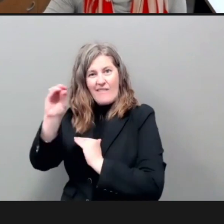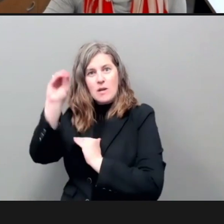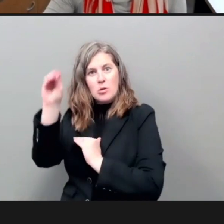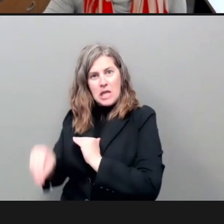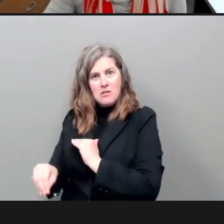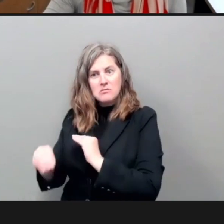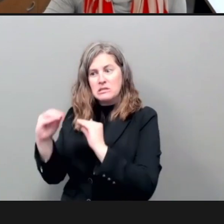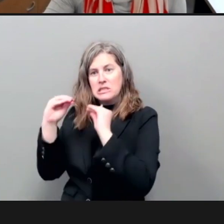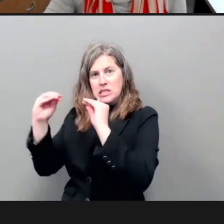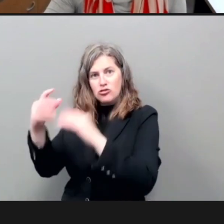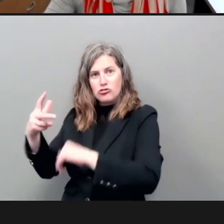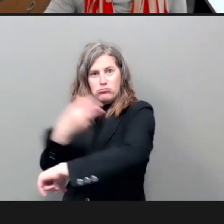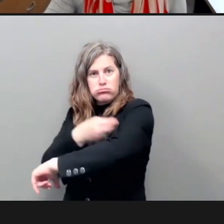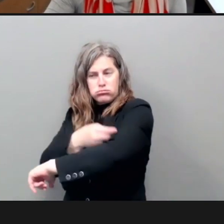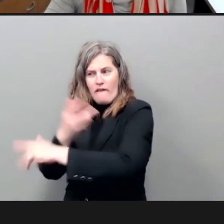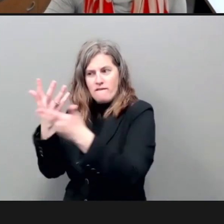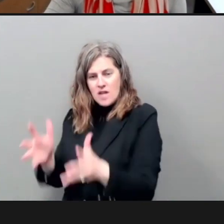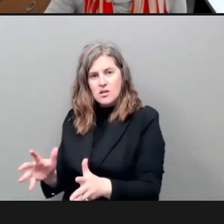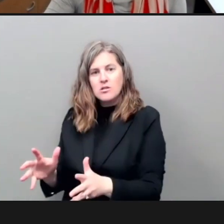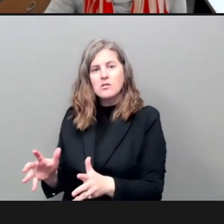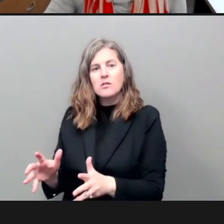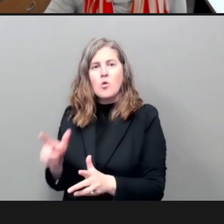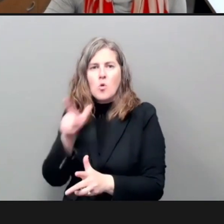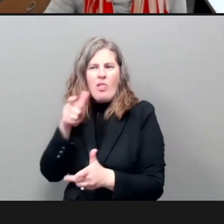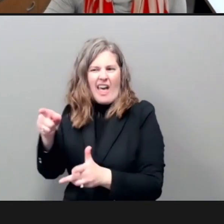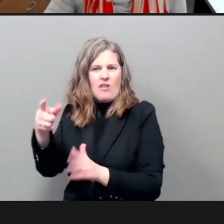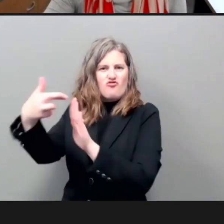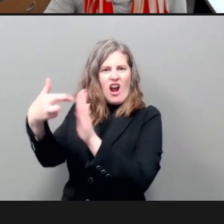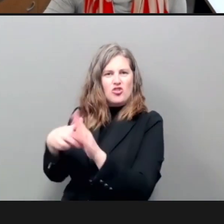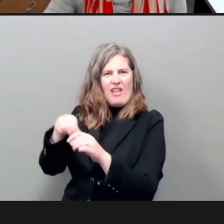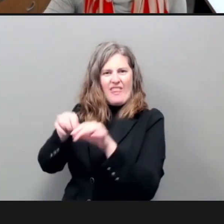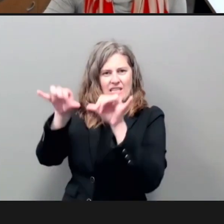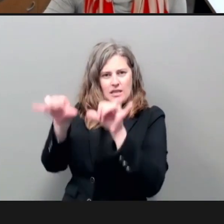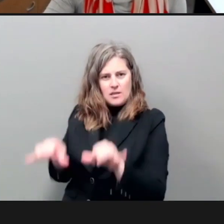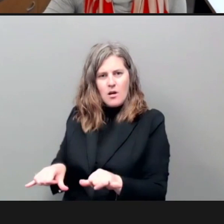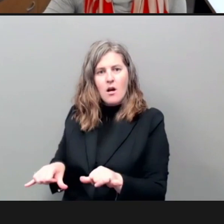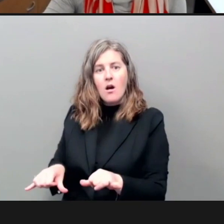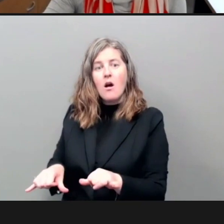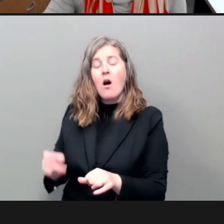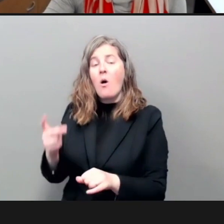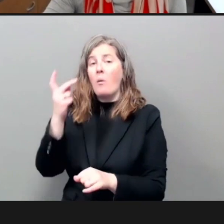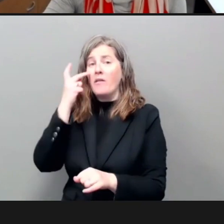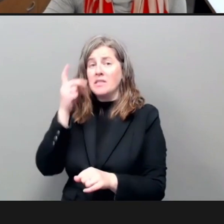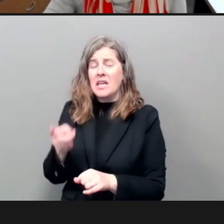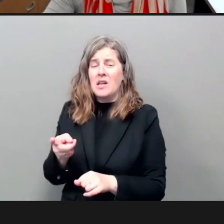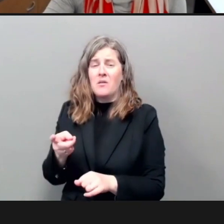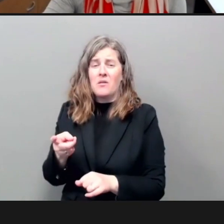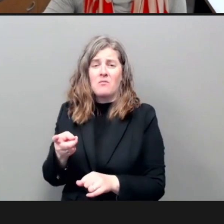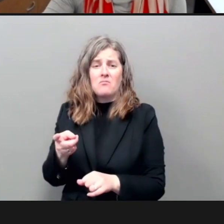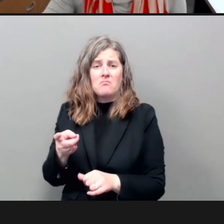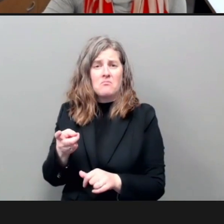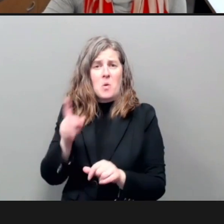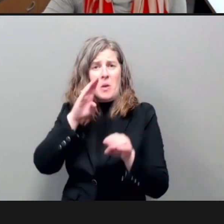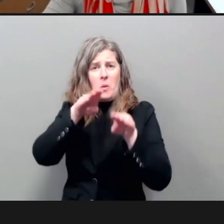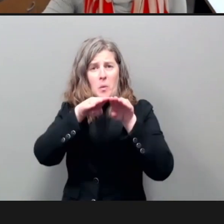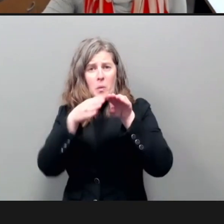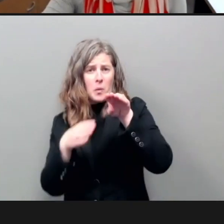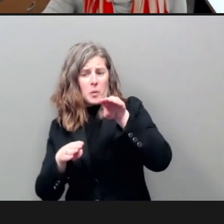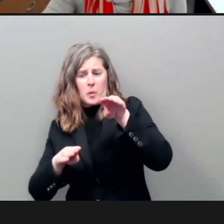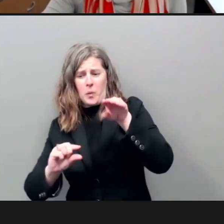vaccinate 70% of teachers who registered in the system, and we've seen a very, very minimal,